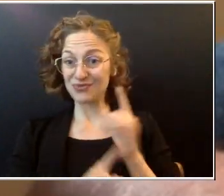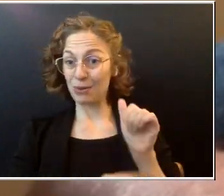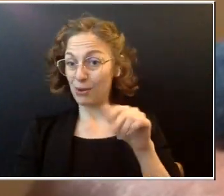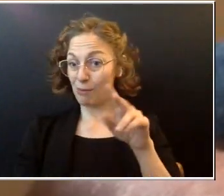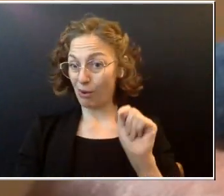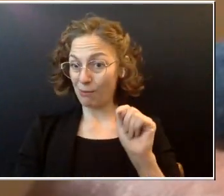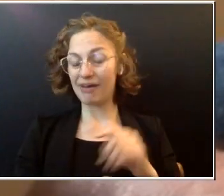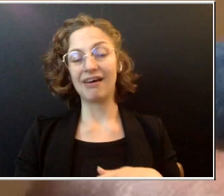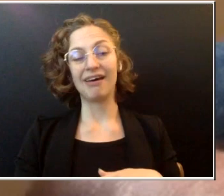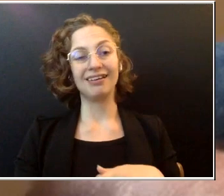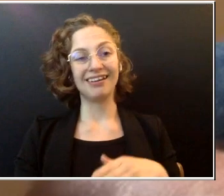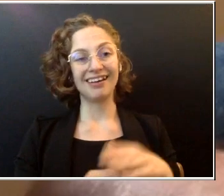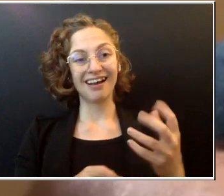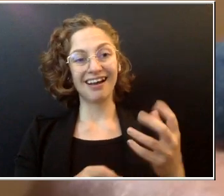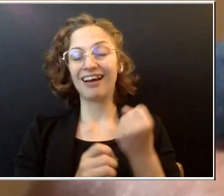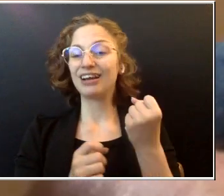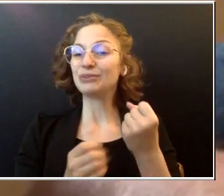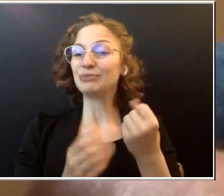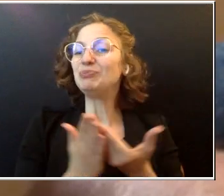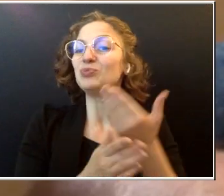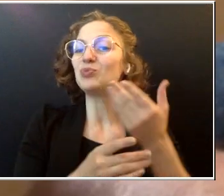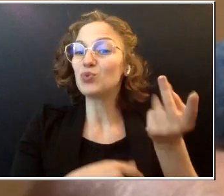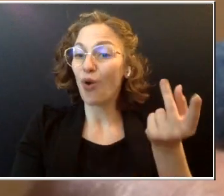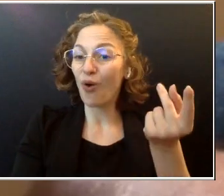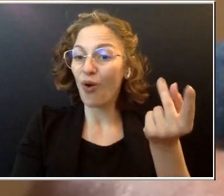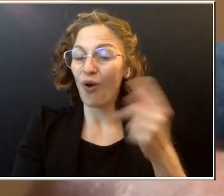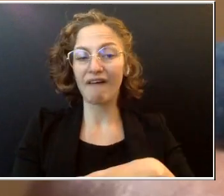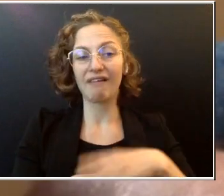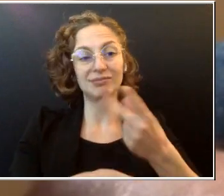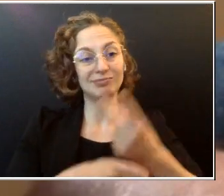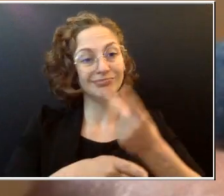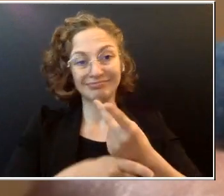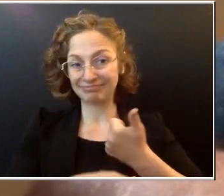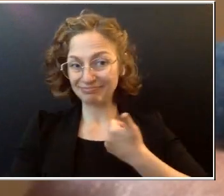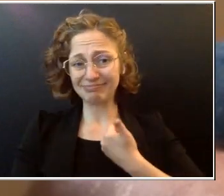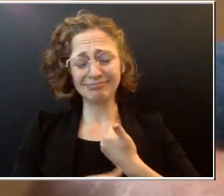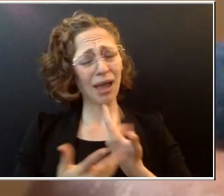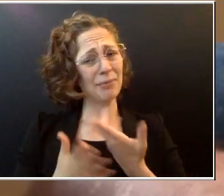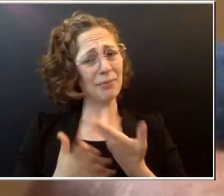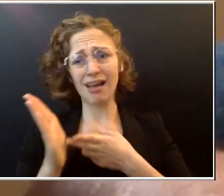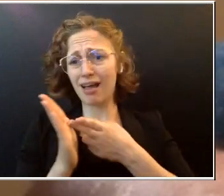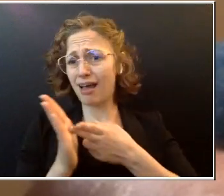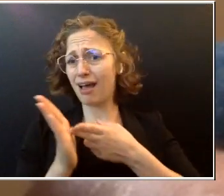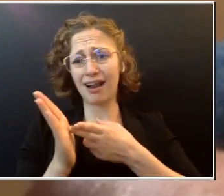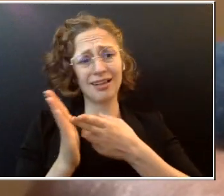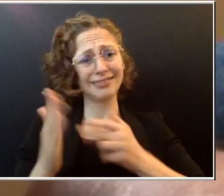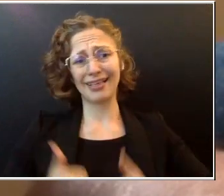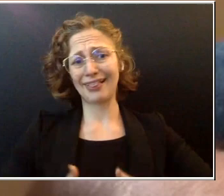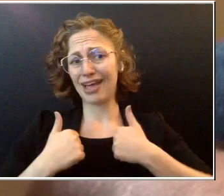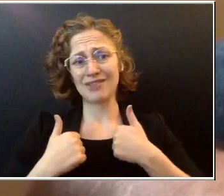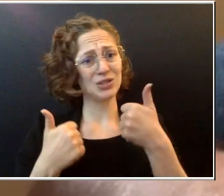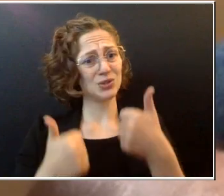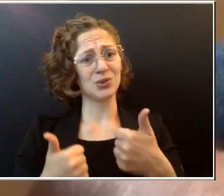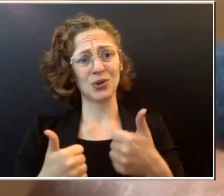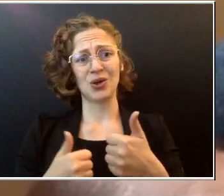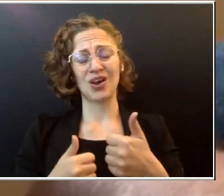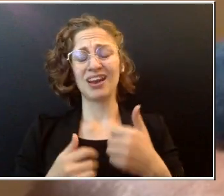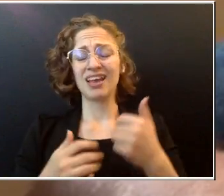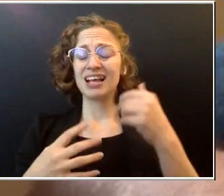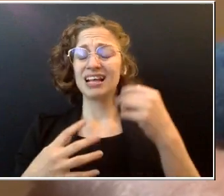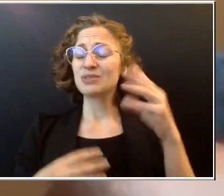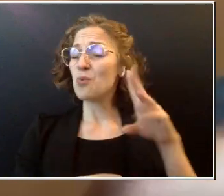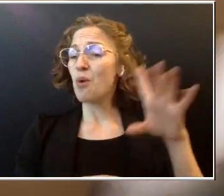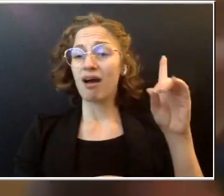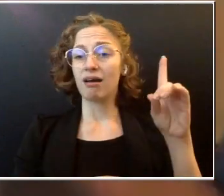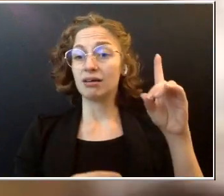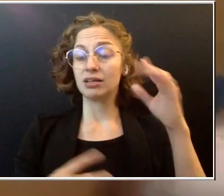care of myself. I mean, honestly, life is good. It's definitely crazy to look back and see where I'm at